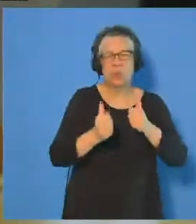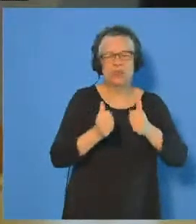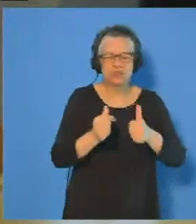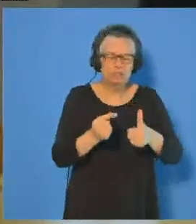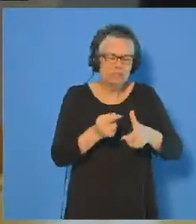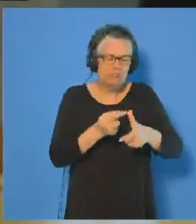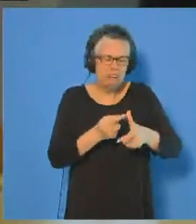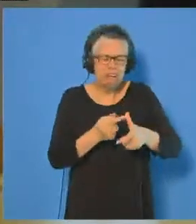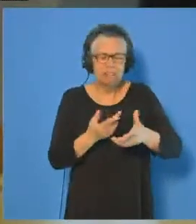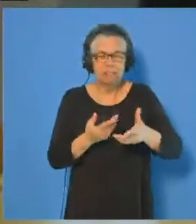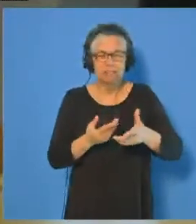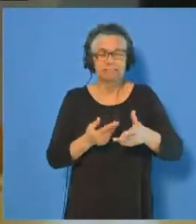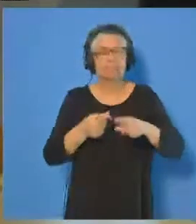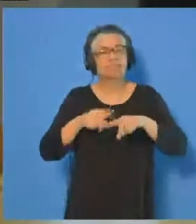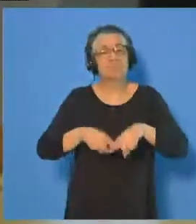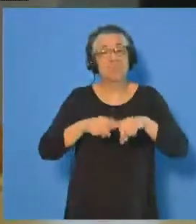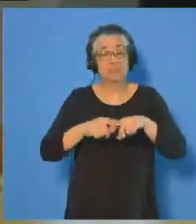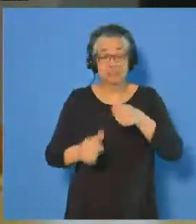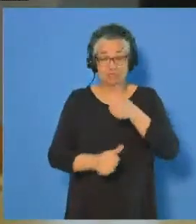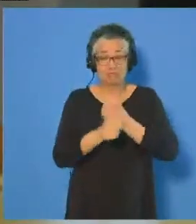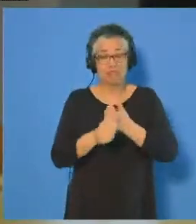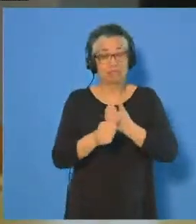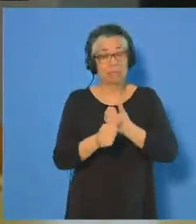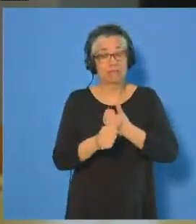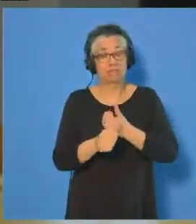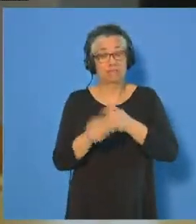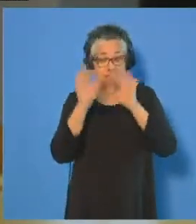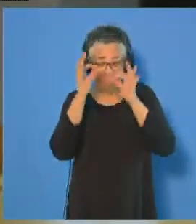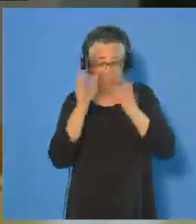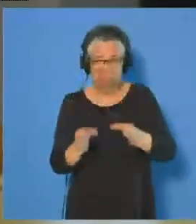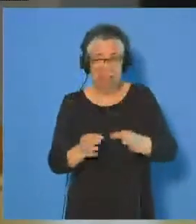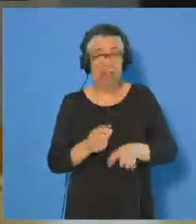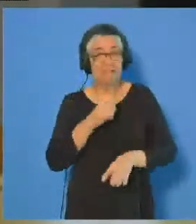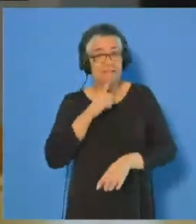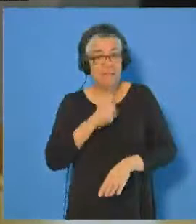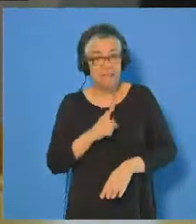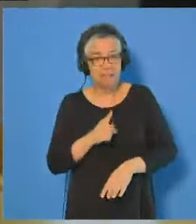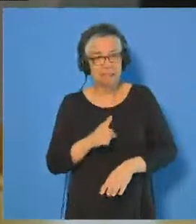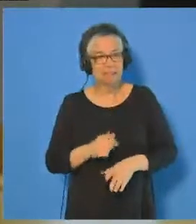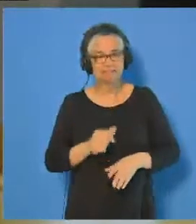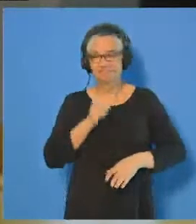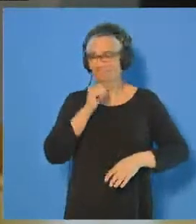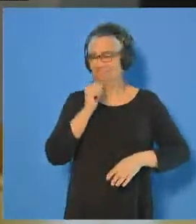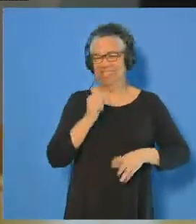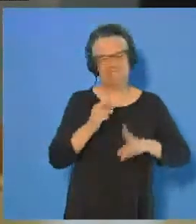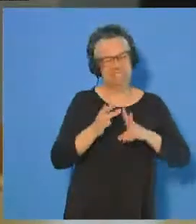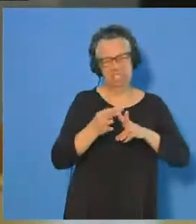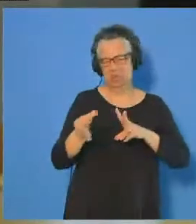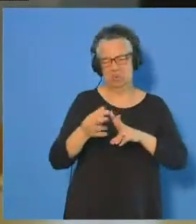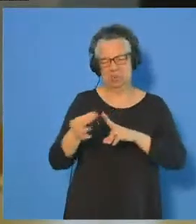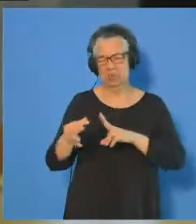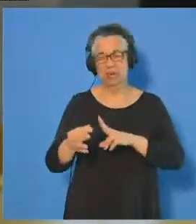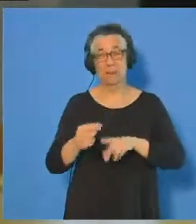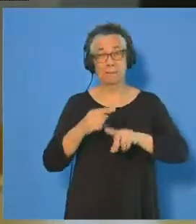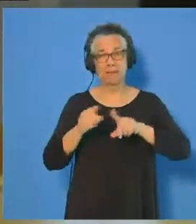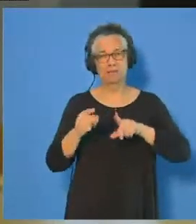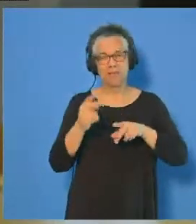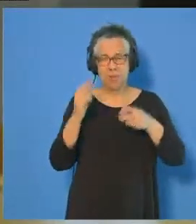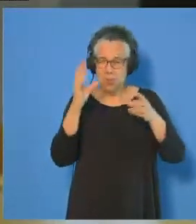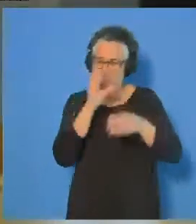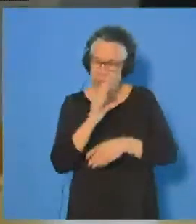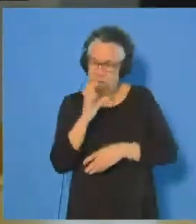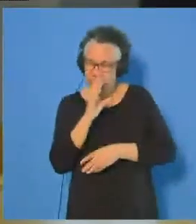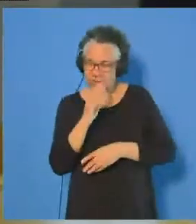first is based on a risk-based decision, based on fact, and it is in no way random. We look at risk factors to guide